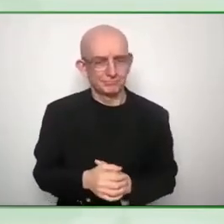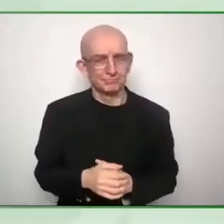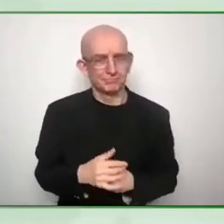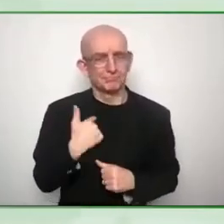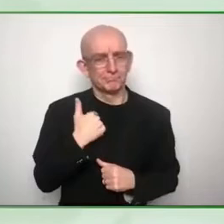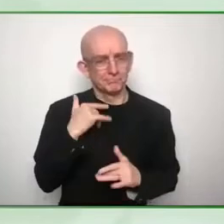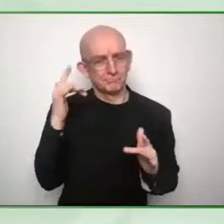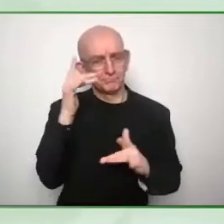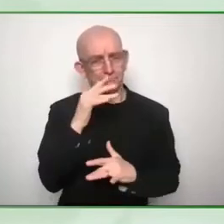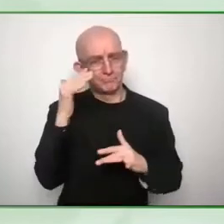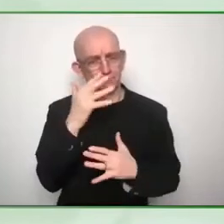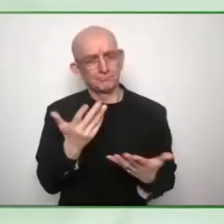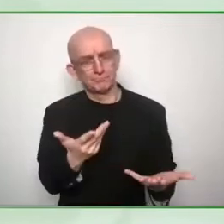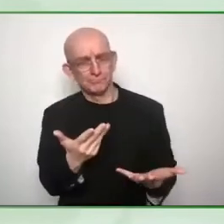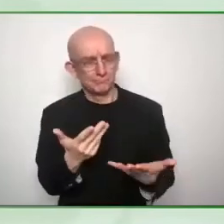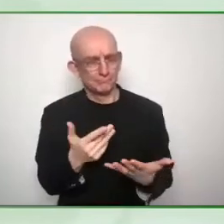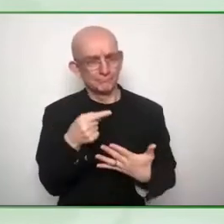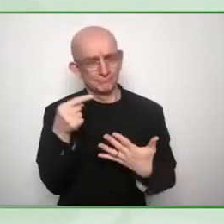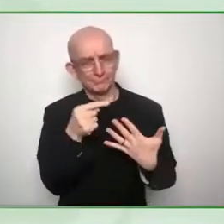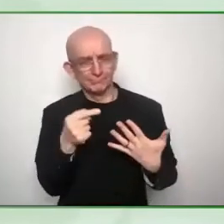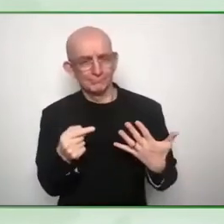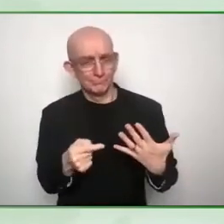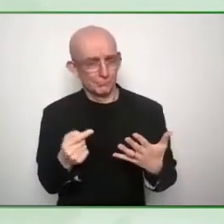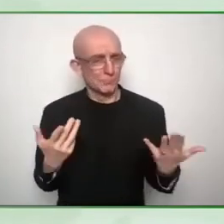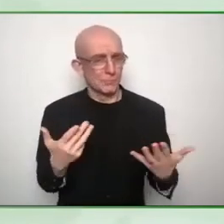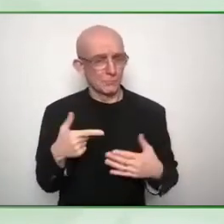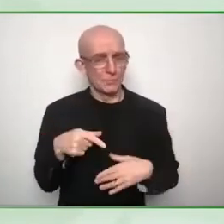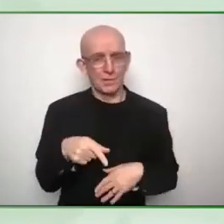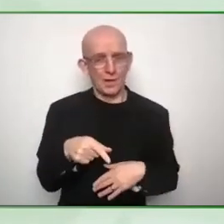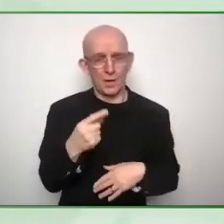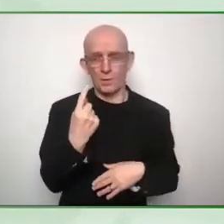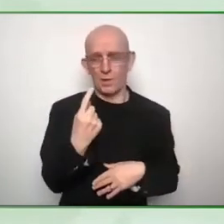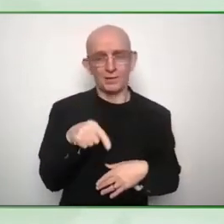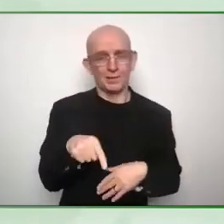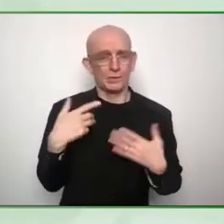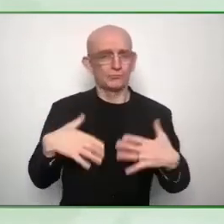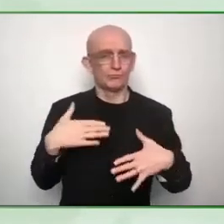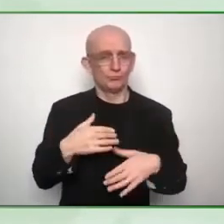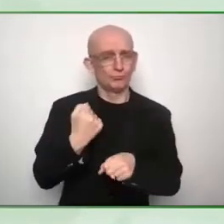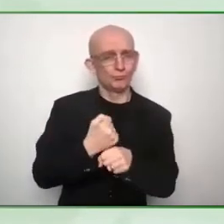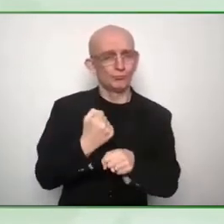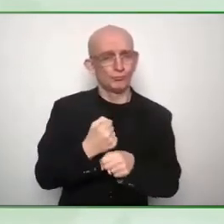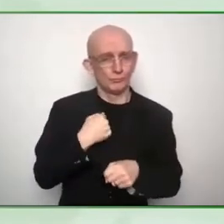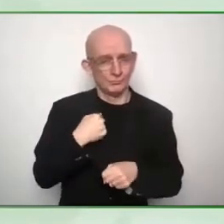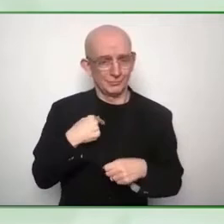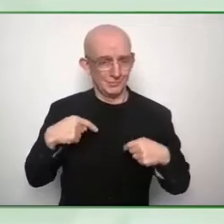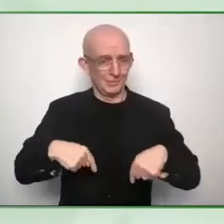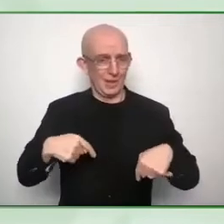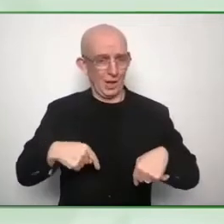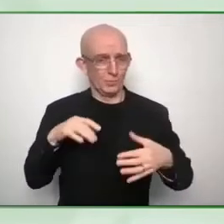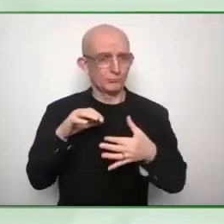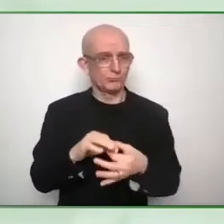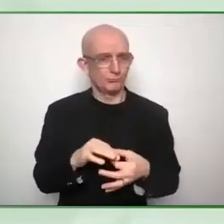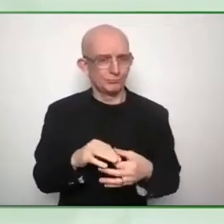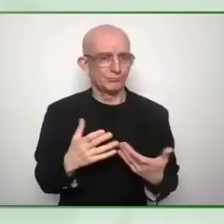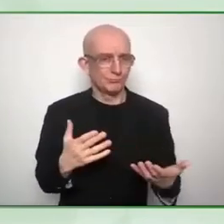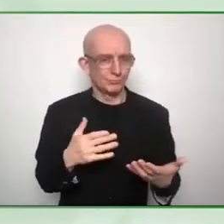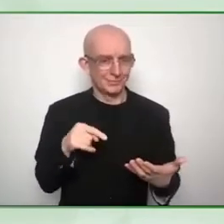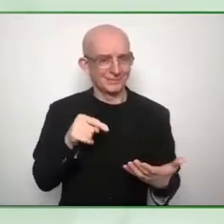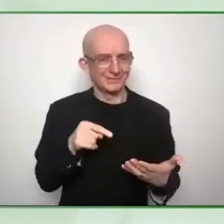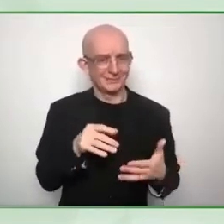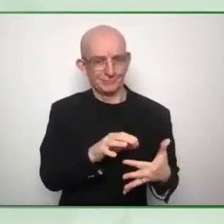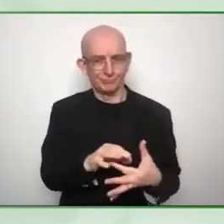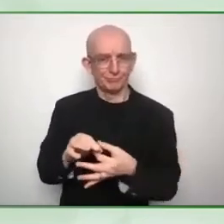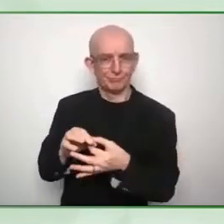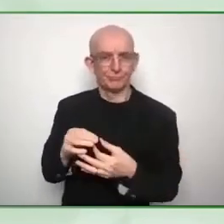just really want to say that the mission of the center is to be an innovation global hub. So we want to be able to promote